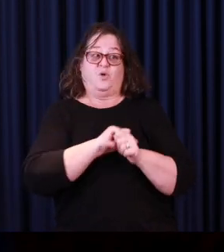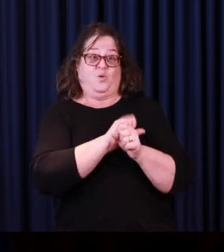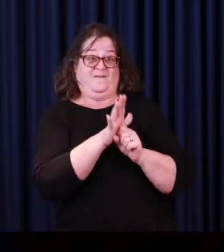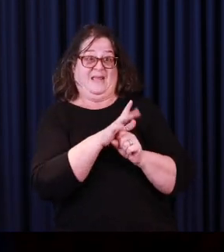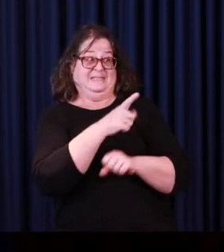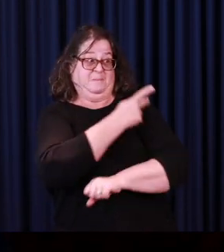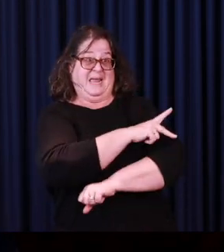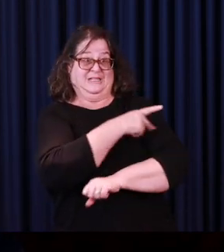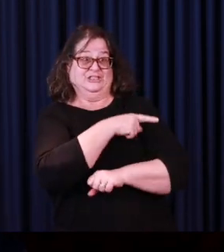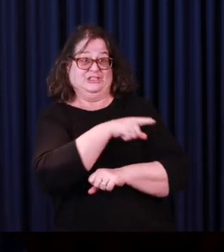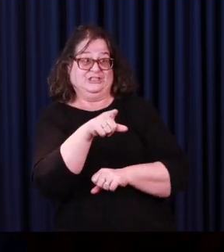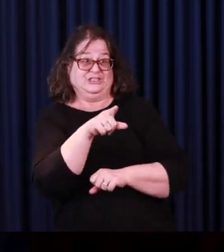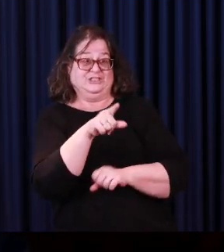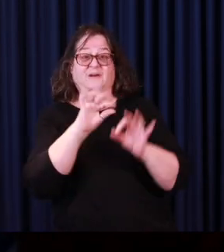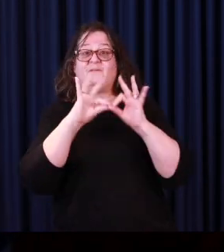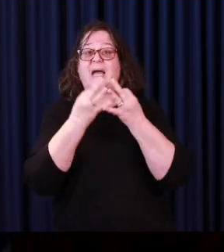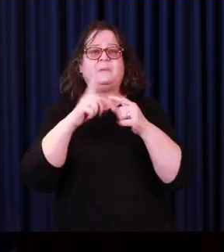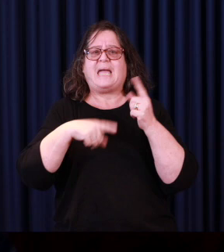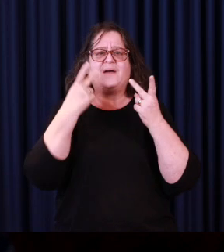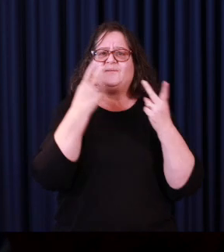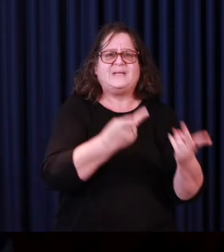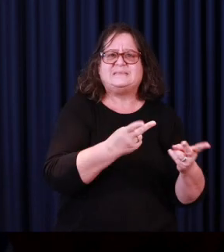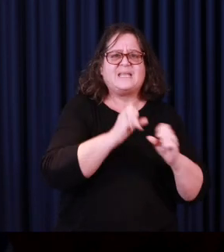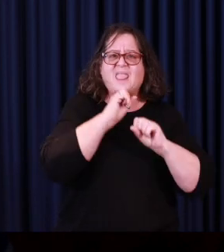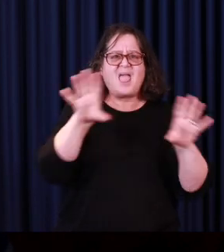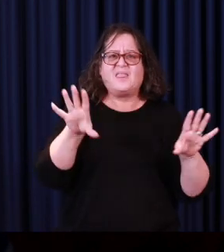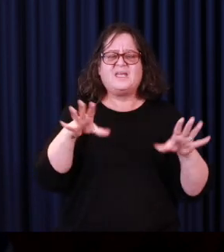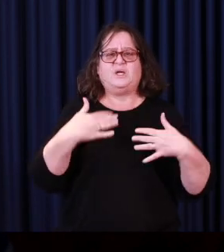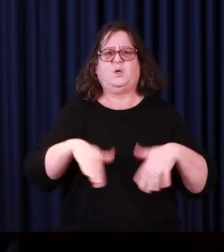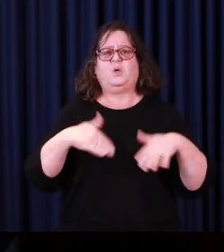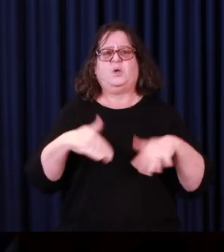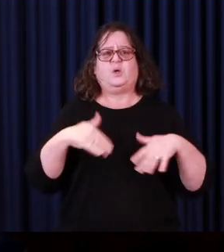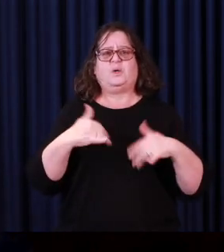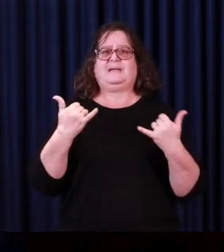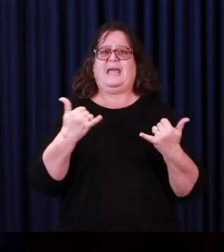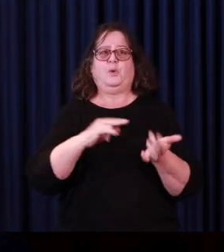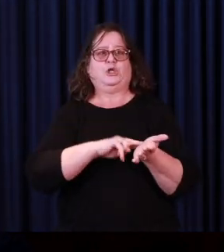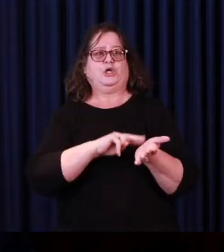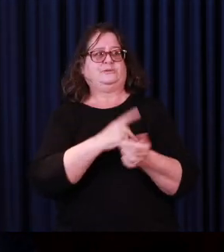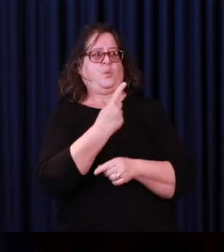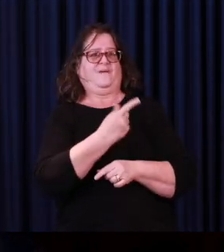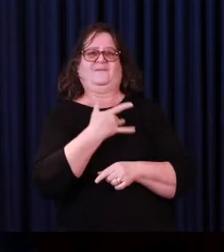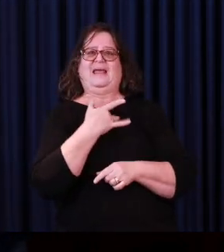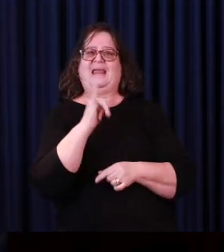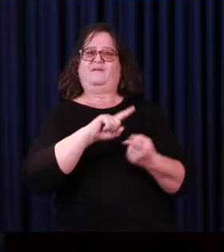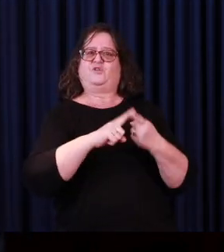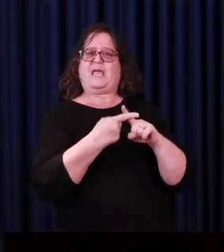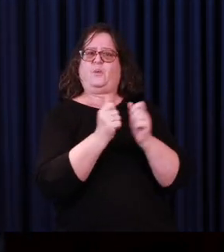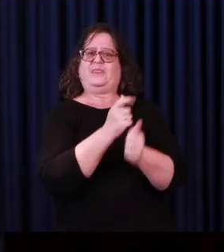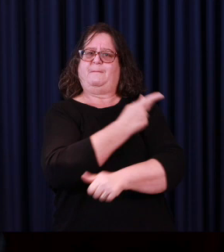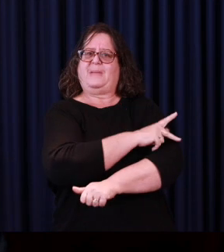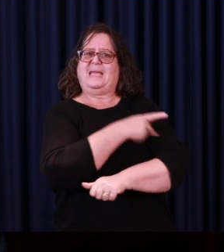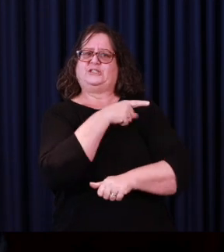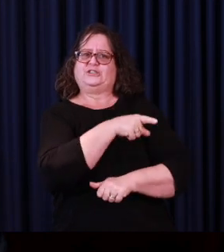and nurses can feel like the only friend at their side. Nurse Villa is one of the